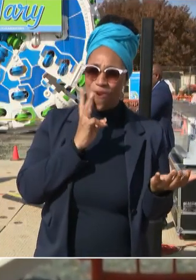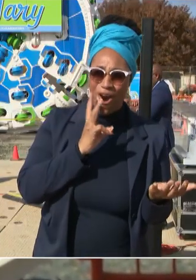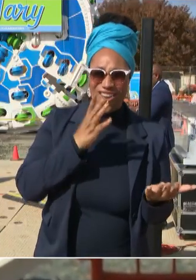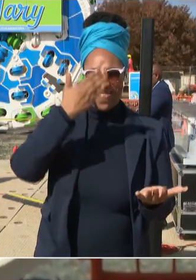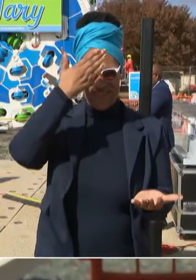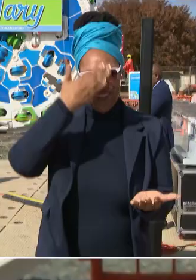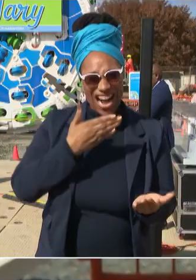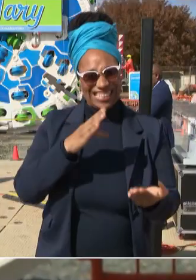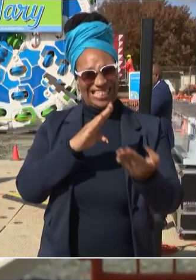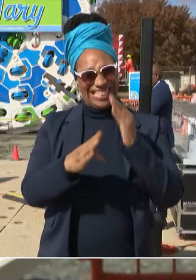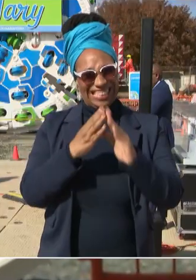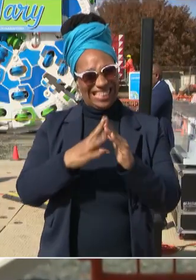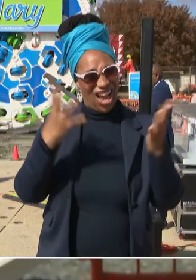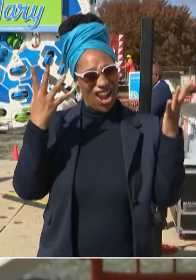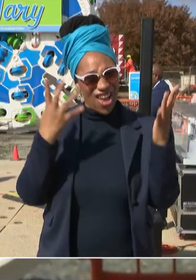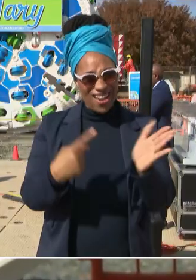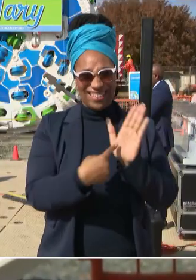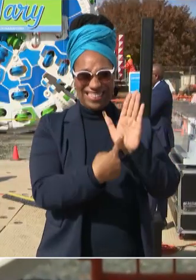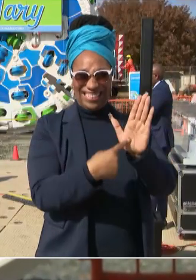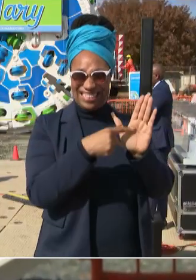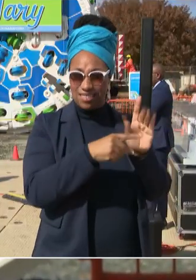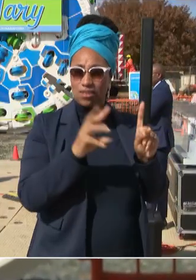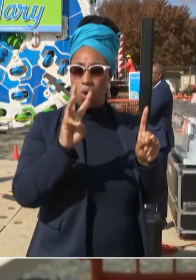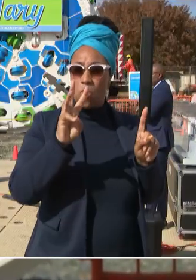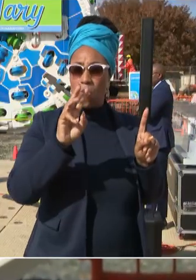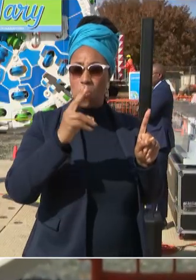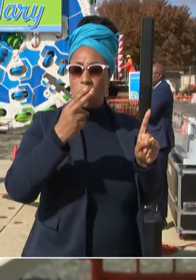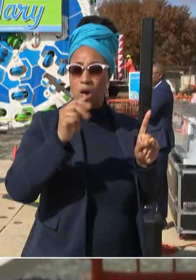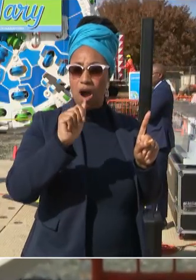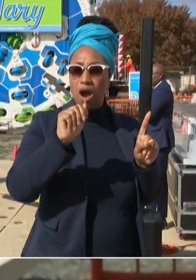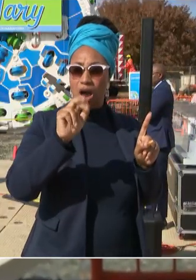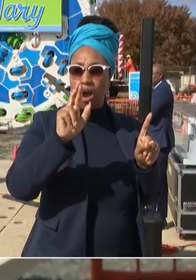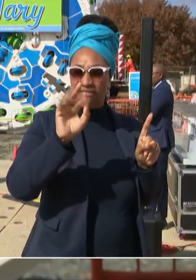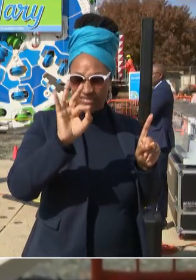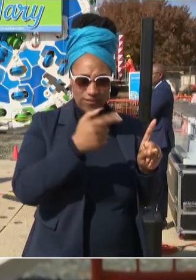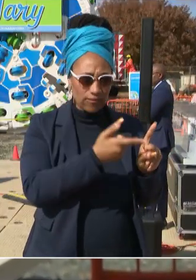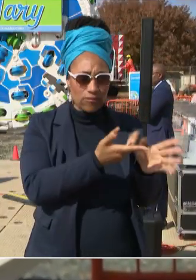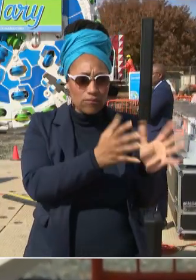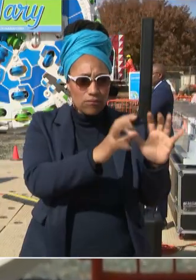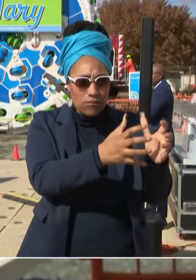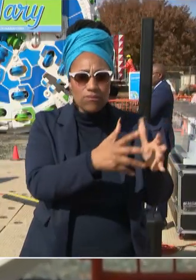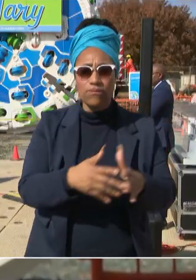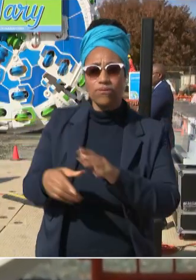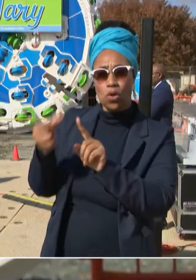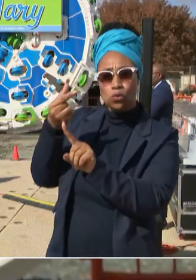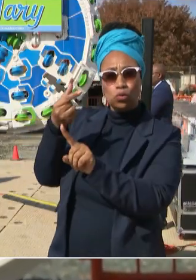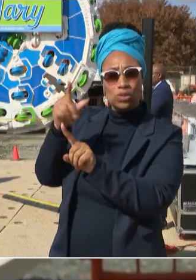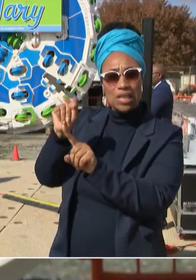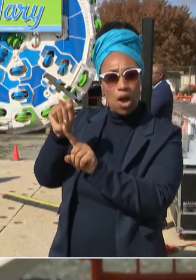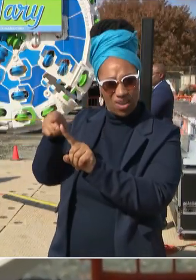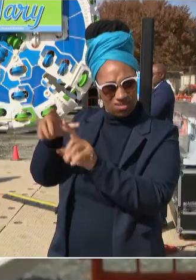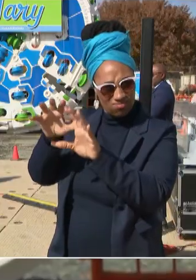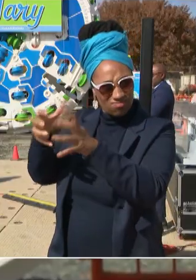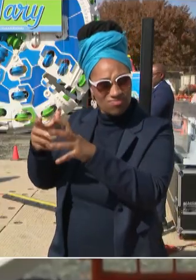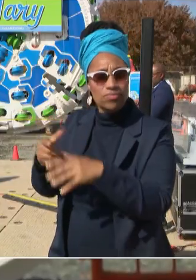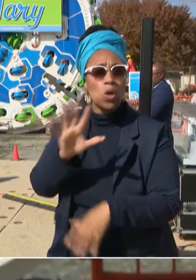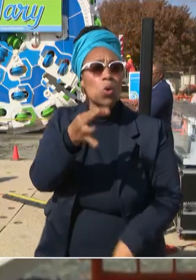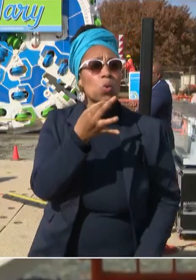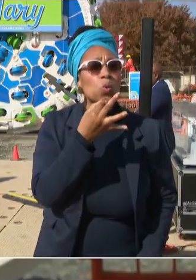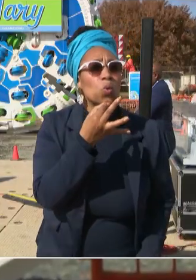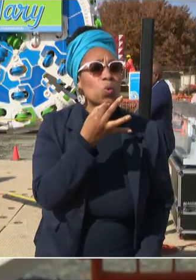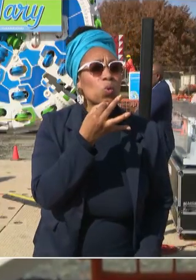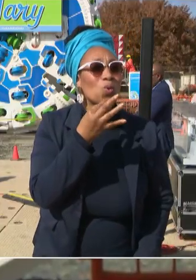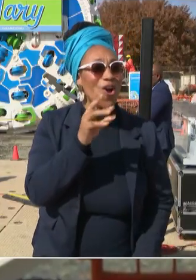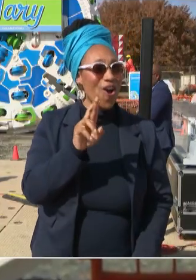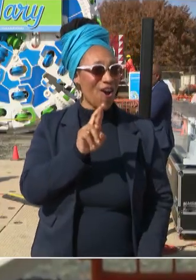example. Georgetown is another. RFK will soon be another. And because of the work you